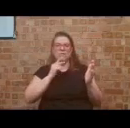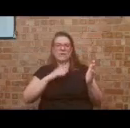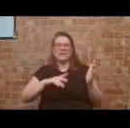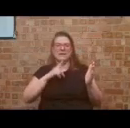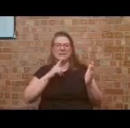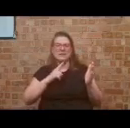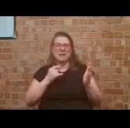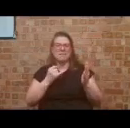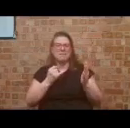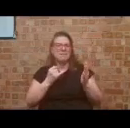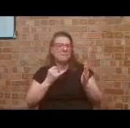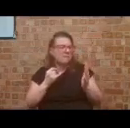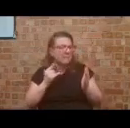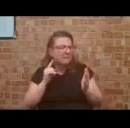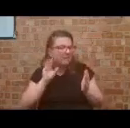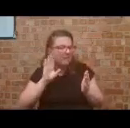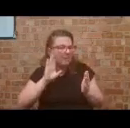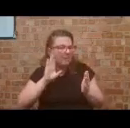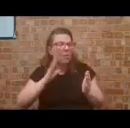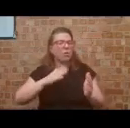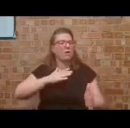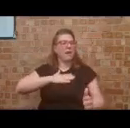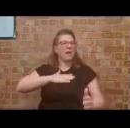to hear what you said about it, because he really likes you.